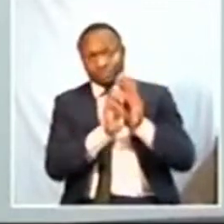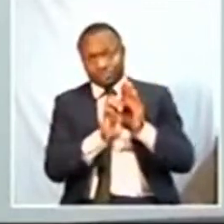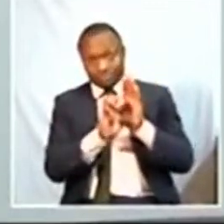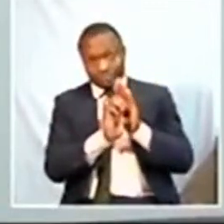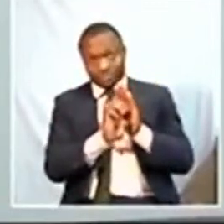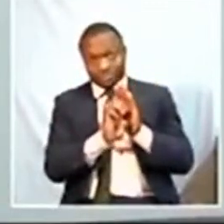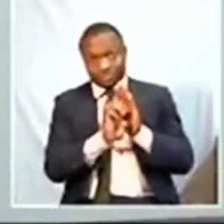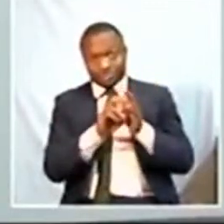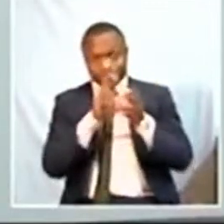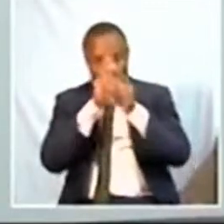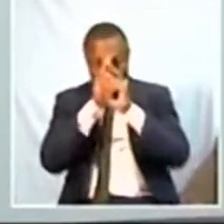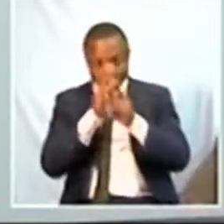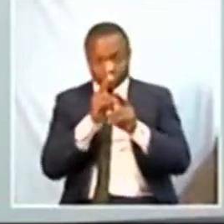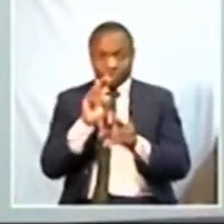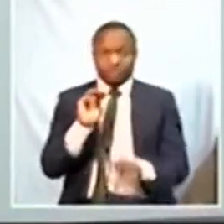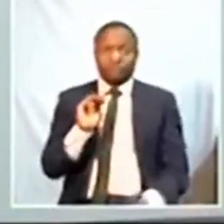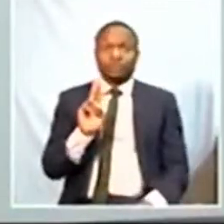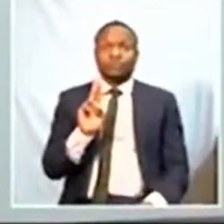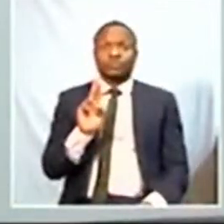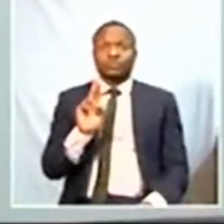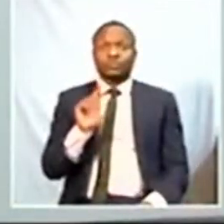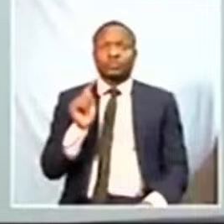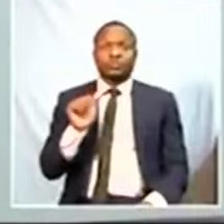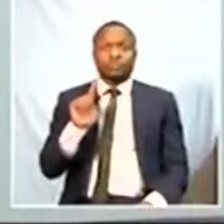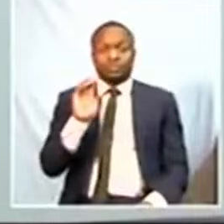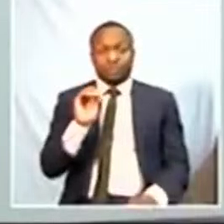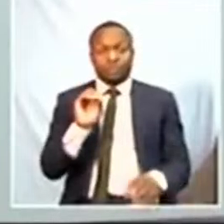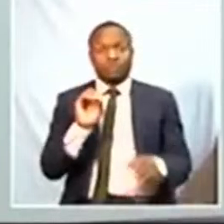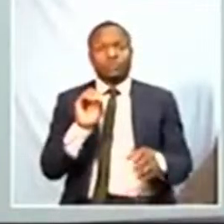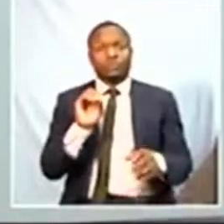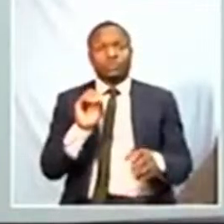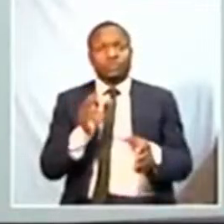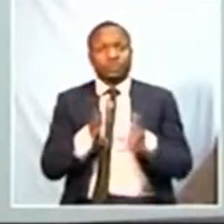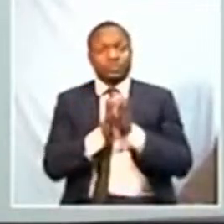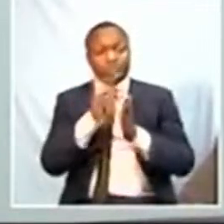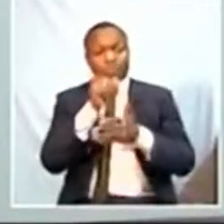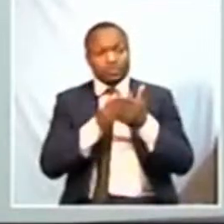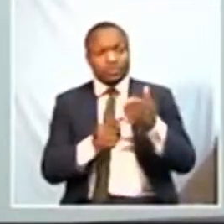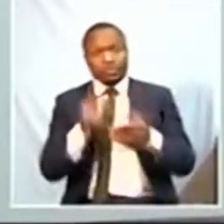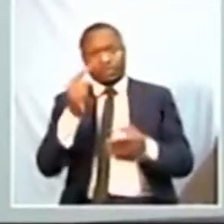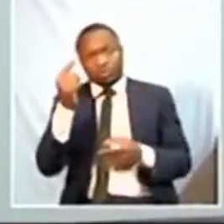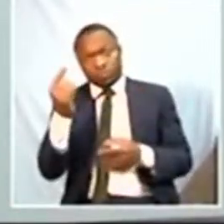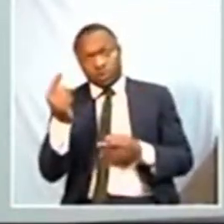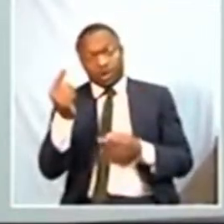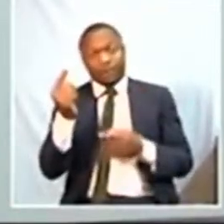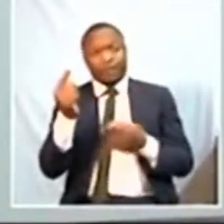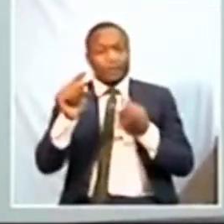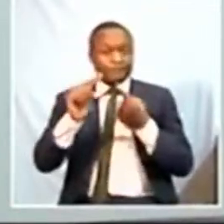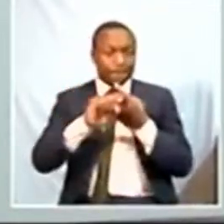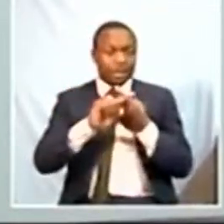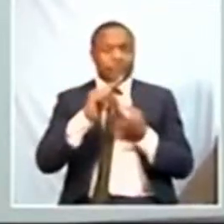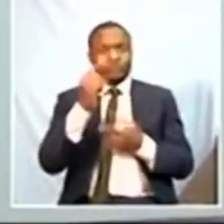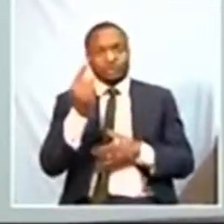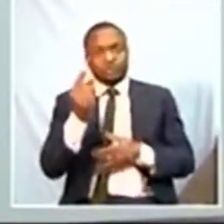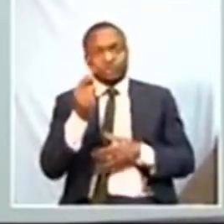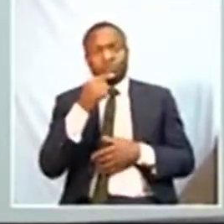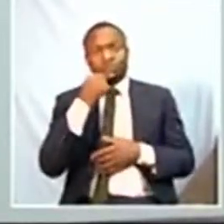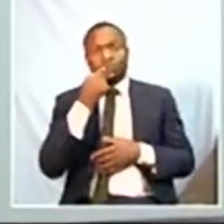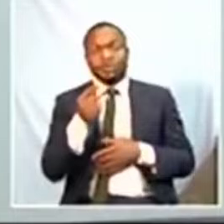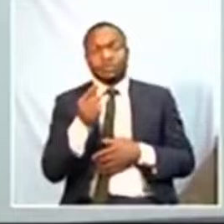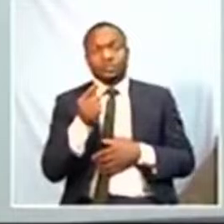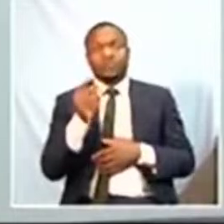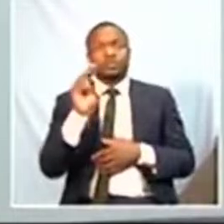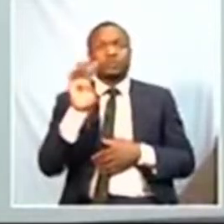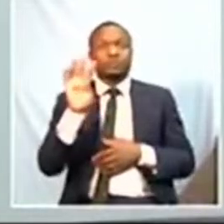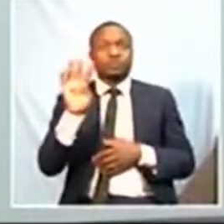like Honorable Mutero said, if you asked what is 1 + 1, then you go and answer, say, also 4 + 4